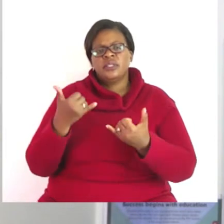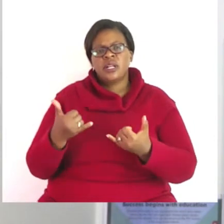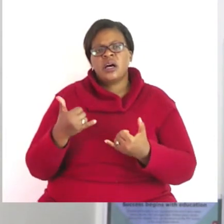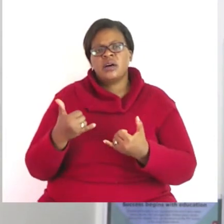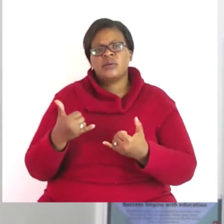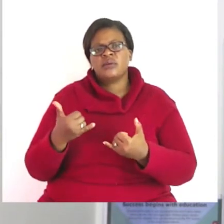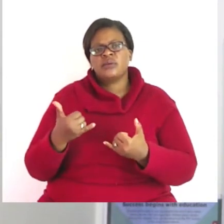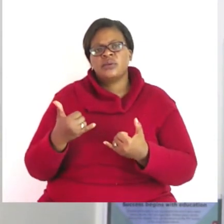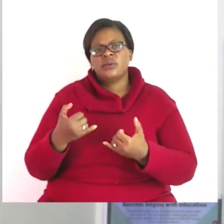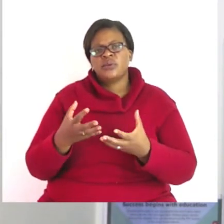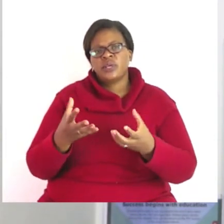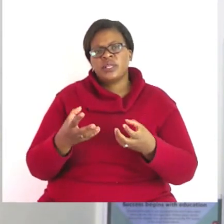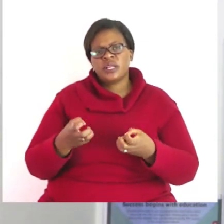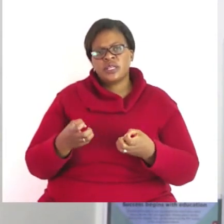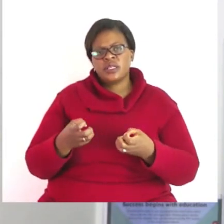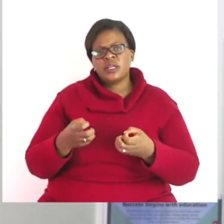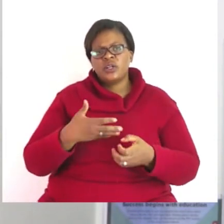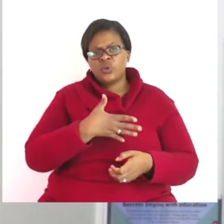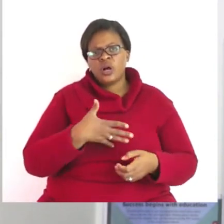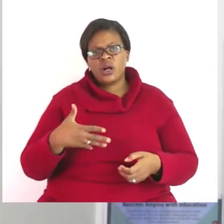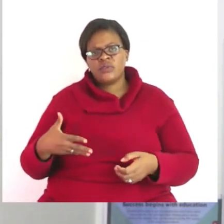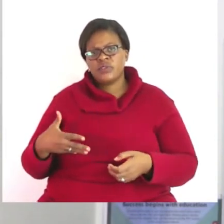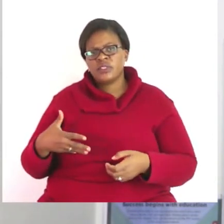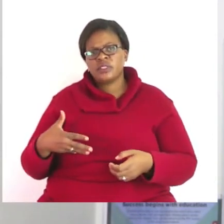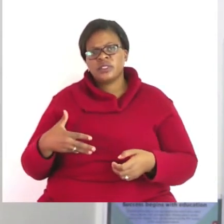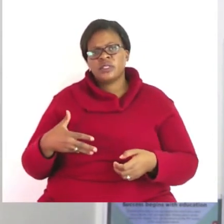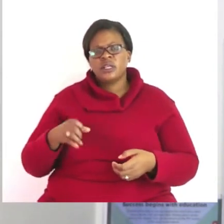we need to halve it. If you halve